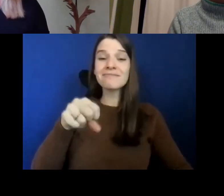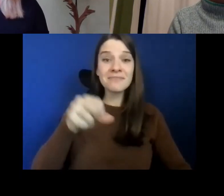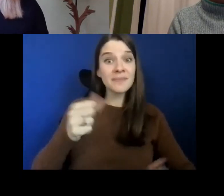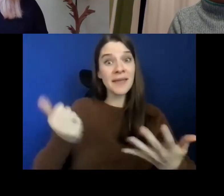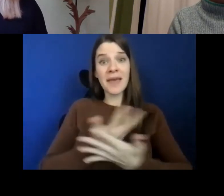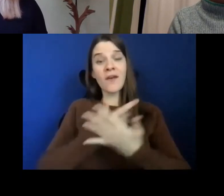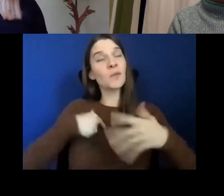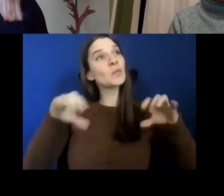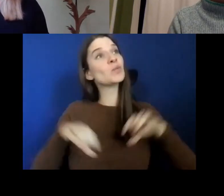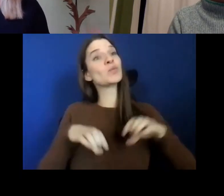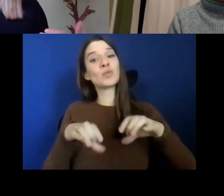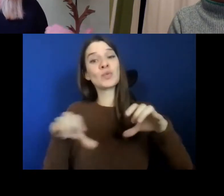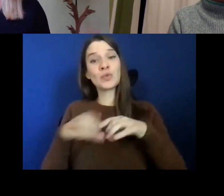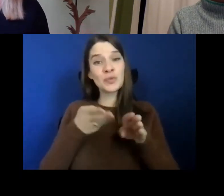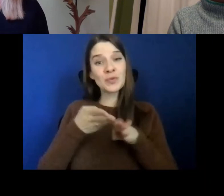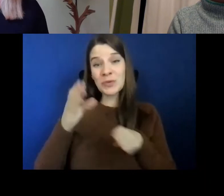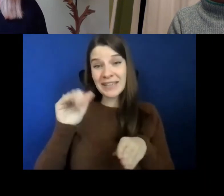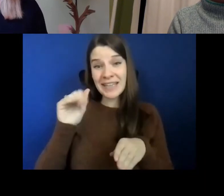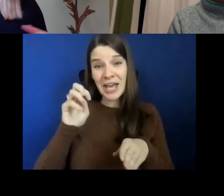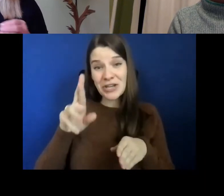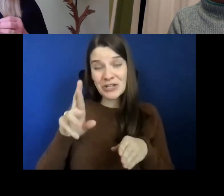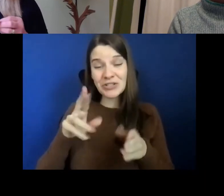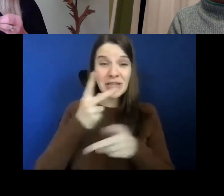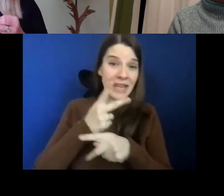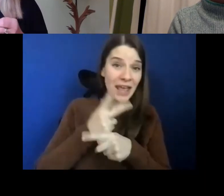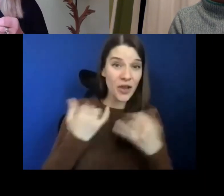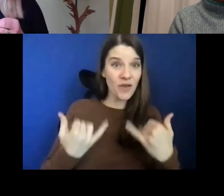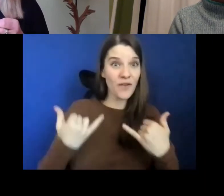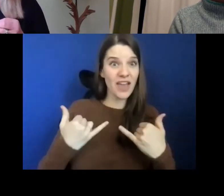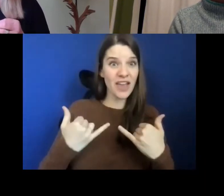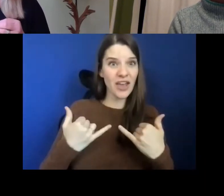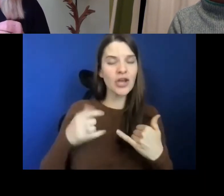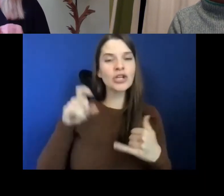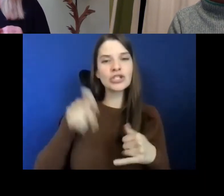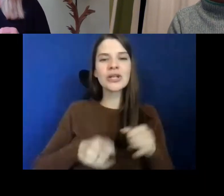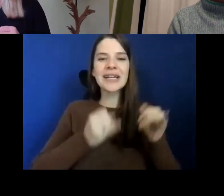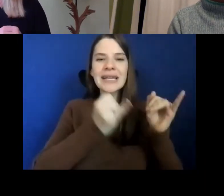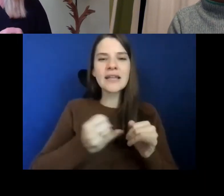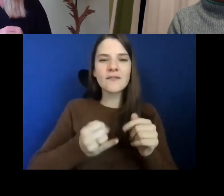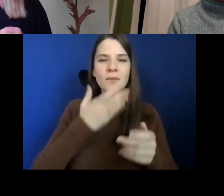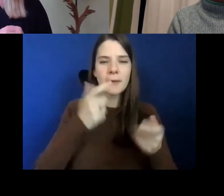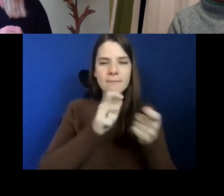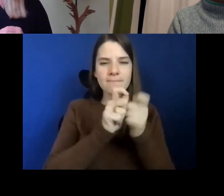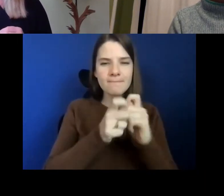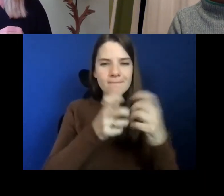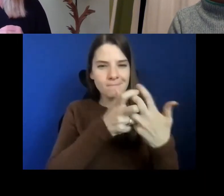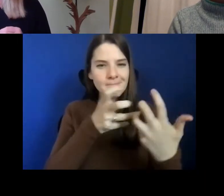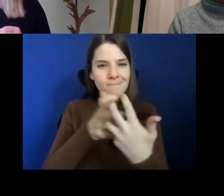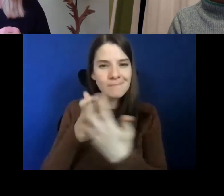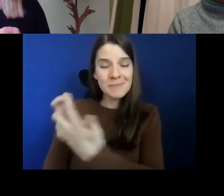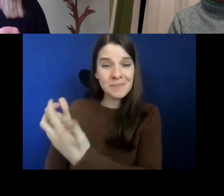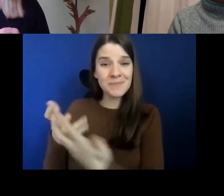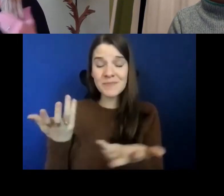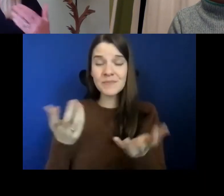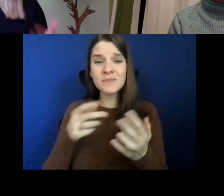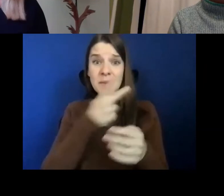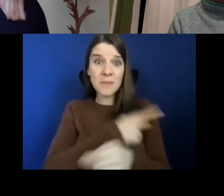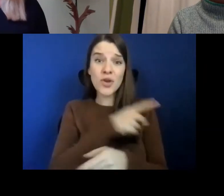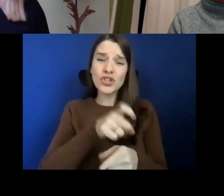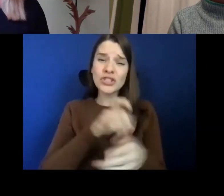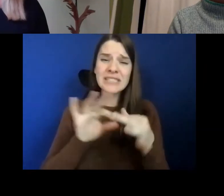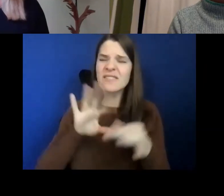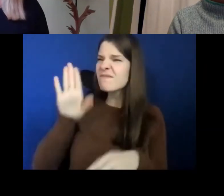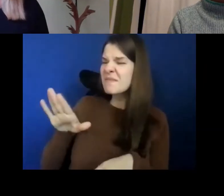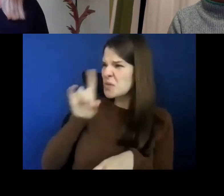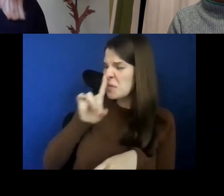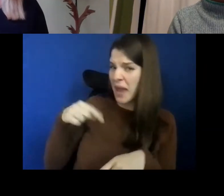do in cancer right now, in cancer care, it should be individualized. The patient should be given the opportunity to say, hey, can